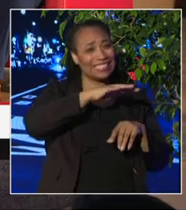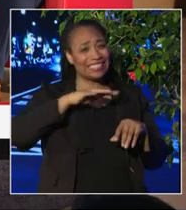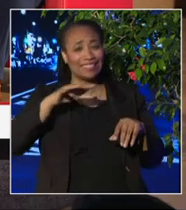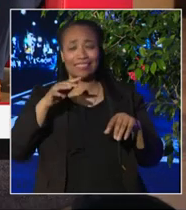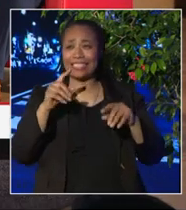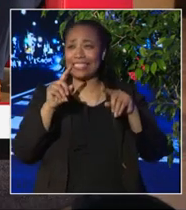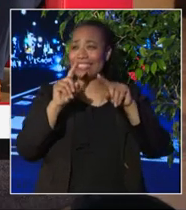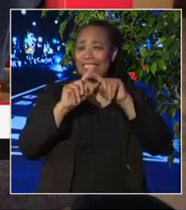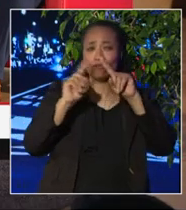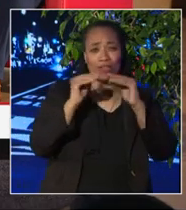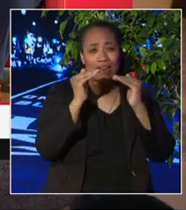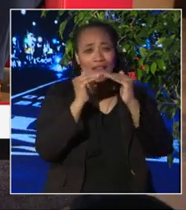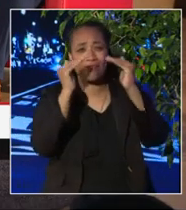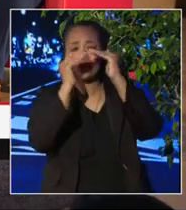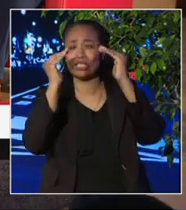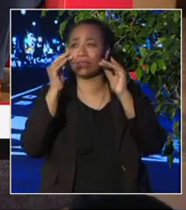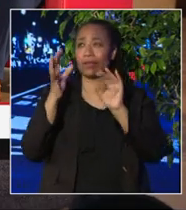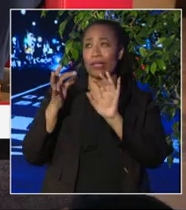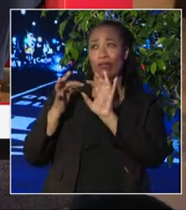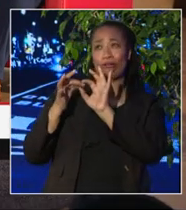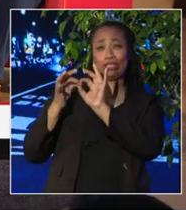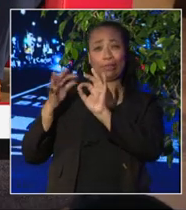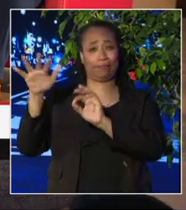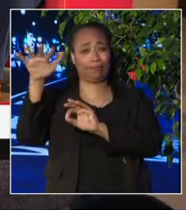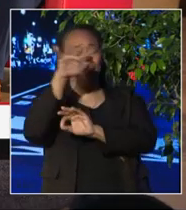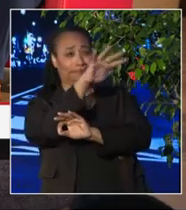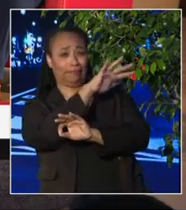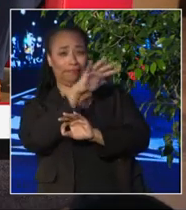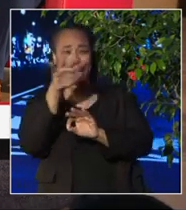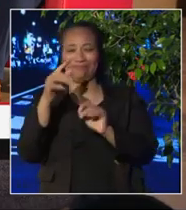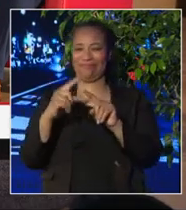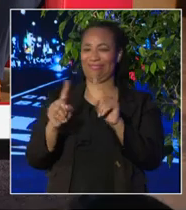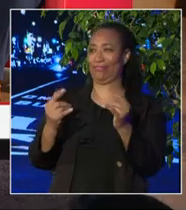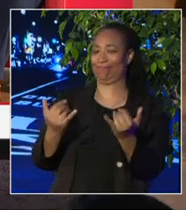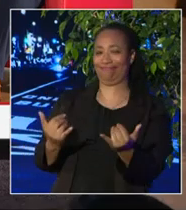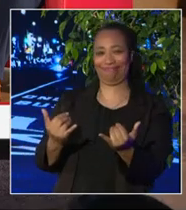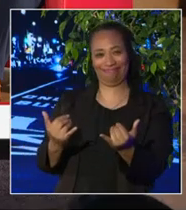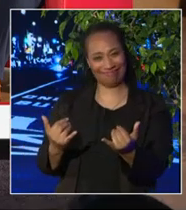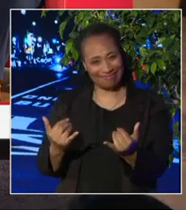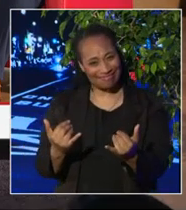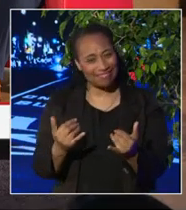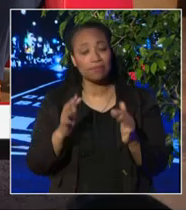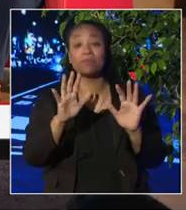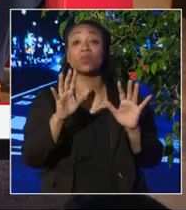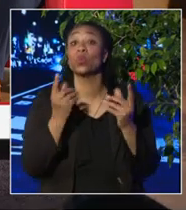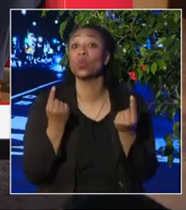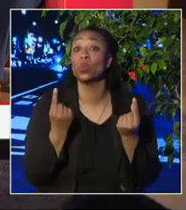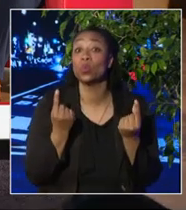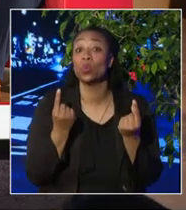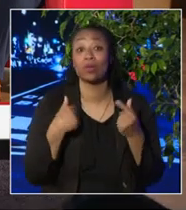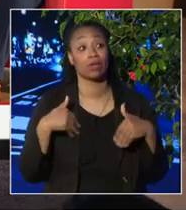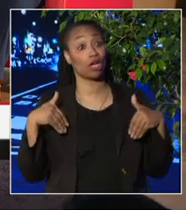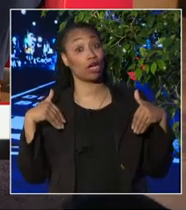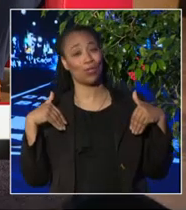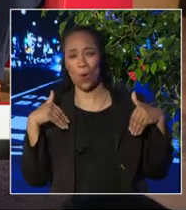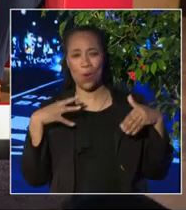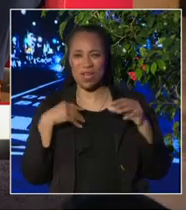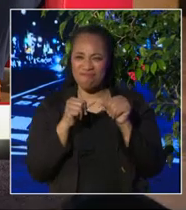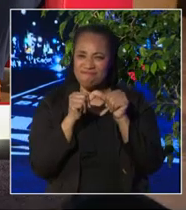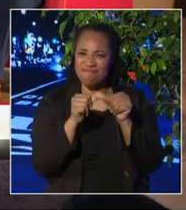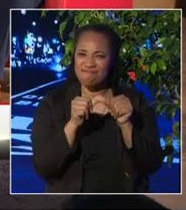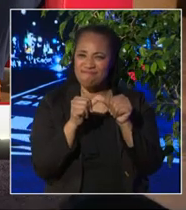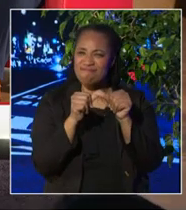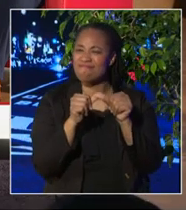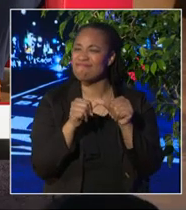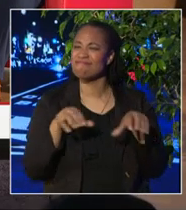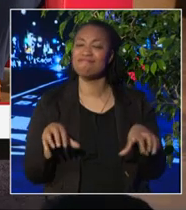cooperation and such. So we'll keep that going. Well, Mayor Bowser, thank you so much. I think I speak on behalf of